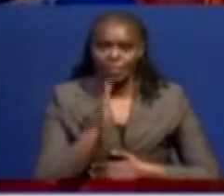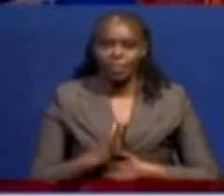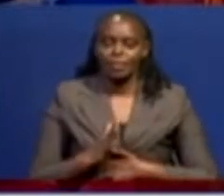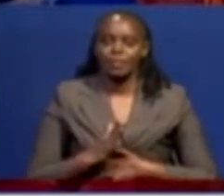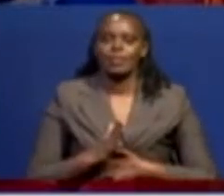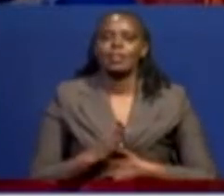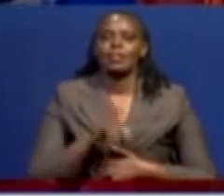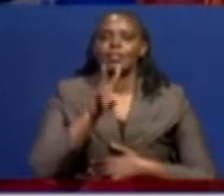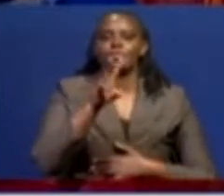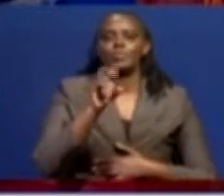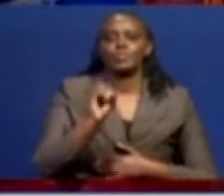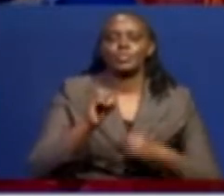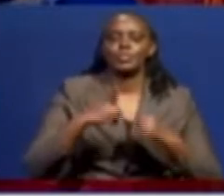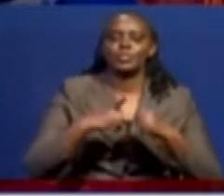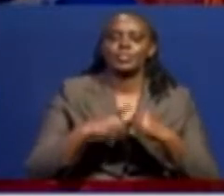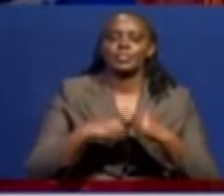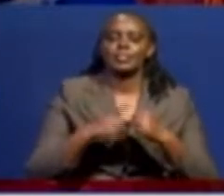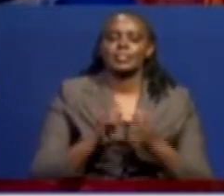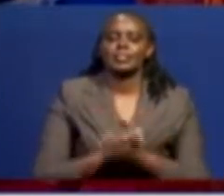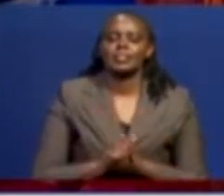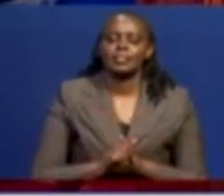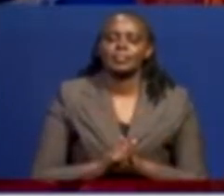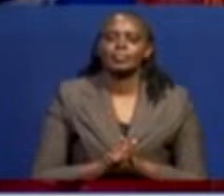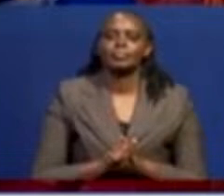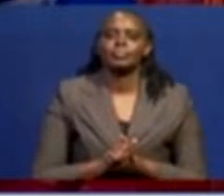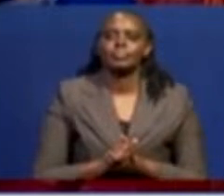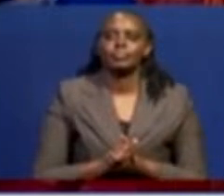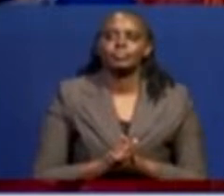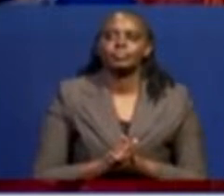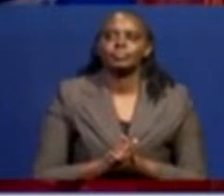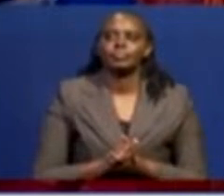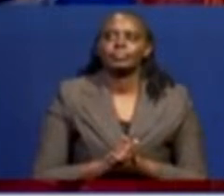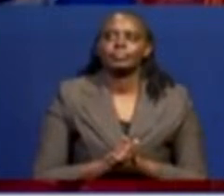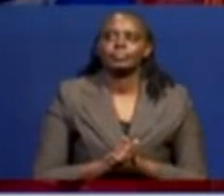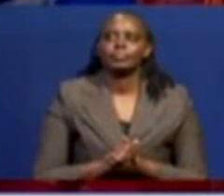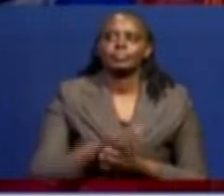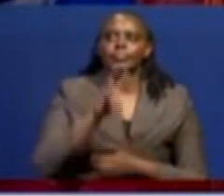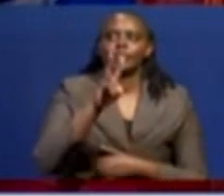Honorable Senators, we find it at page 206.